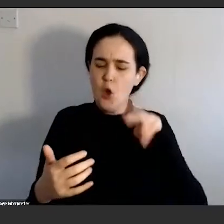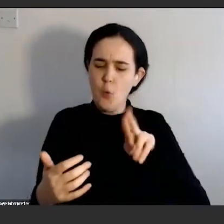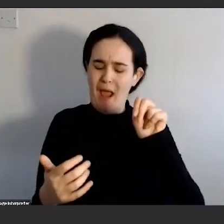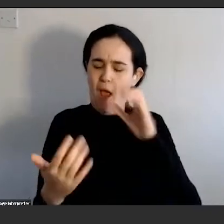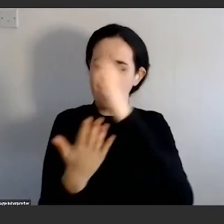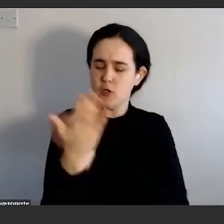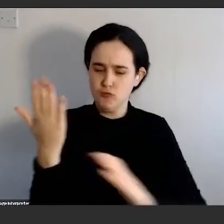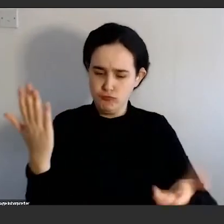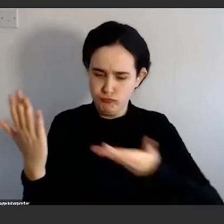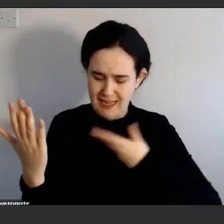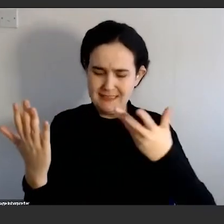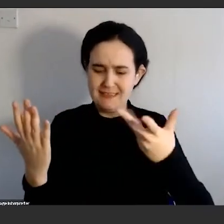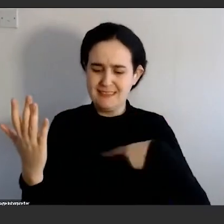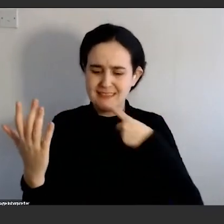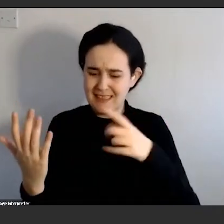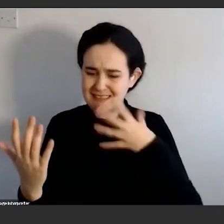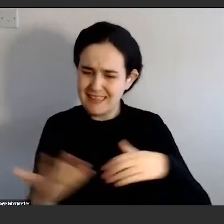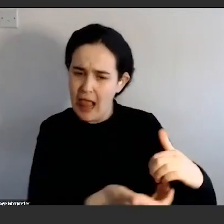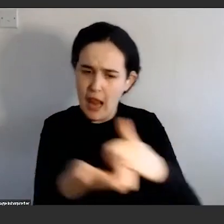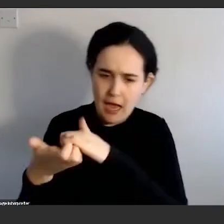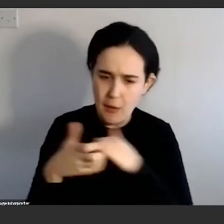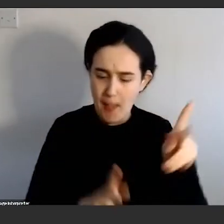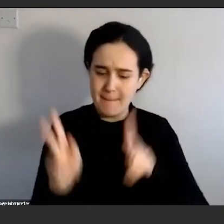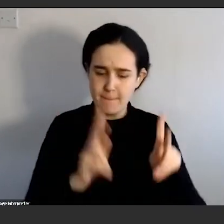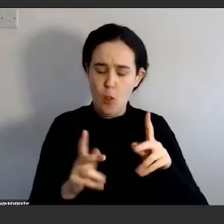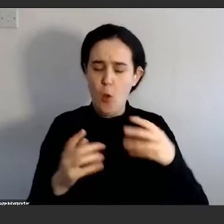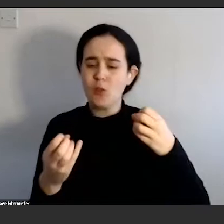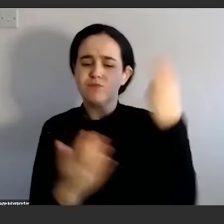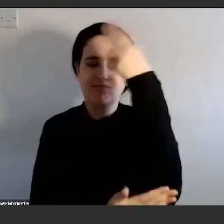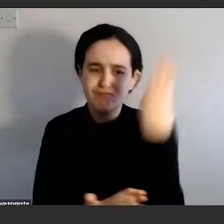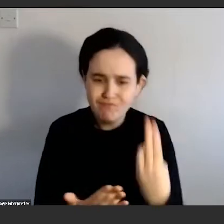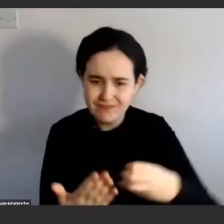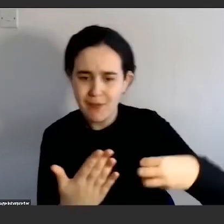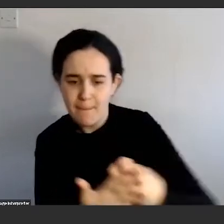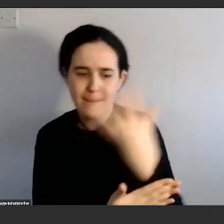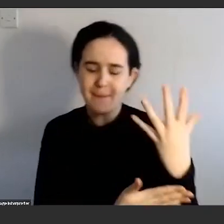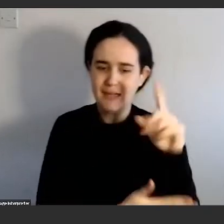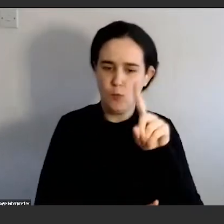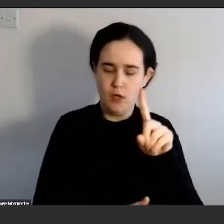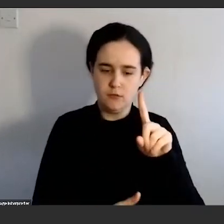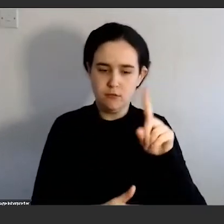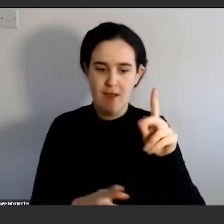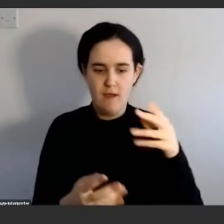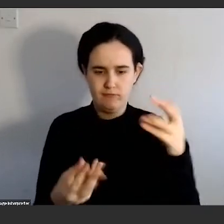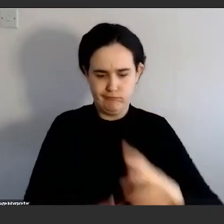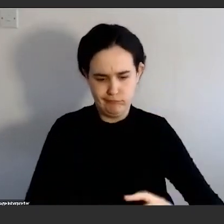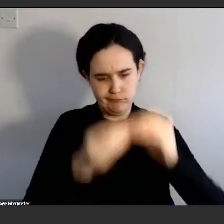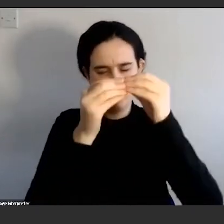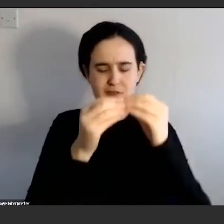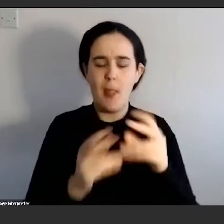inequalities, and helping realize the right to